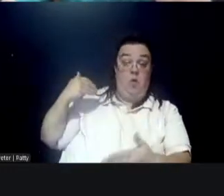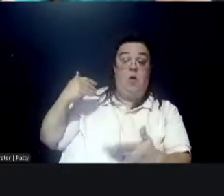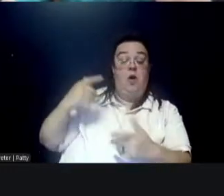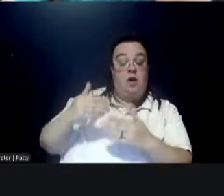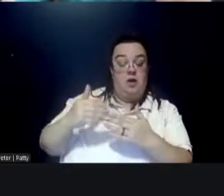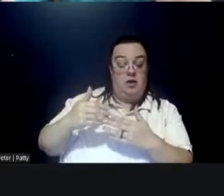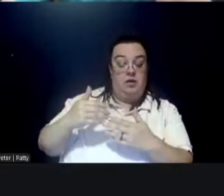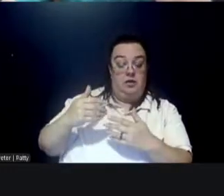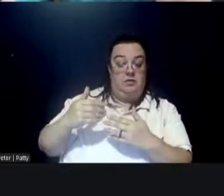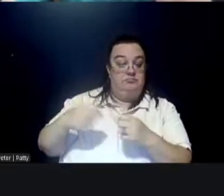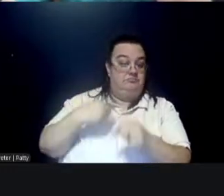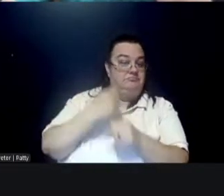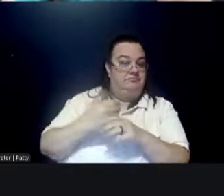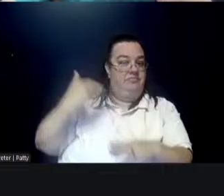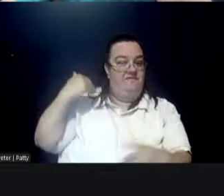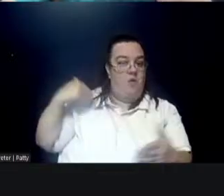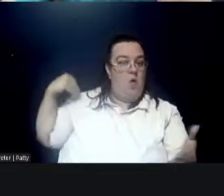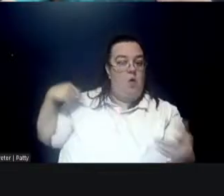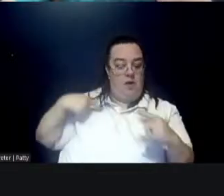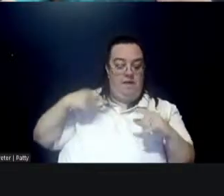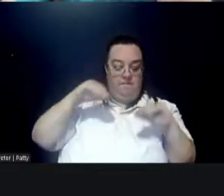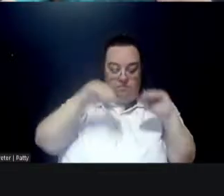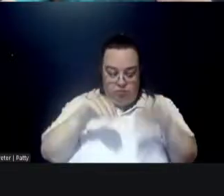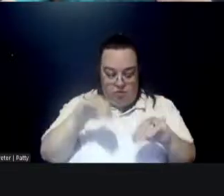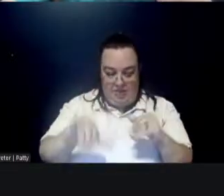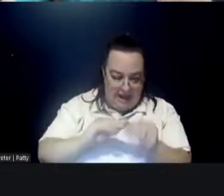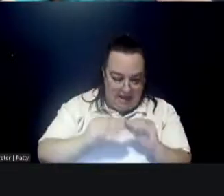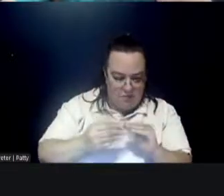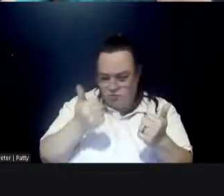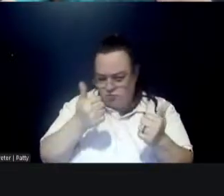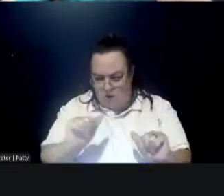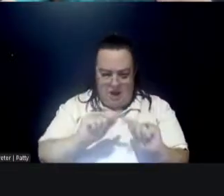numbers, we try to get the best